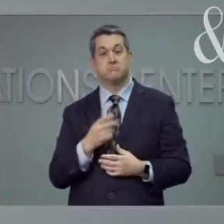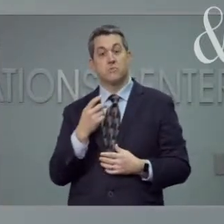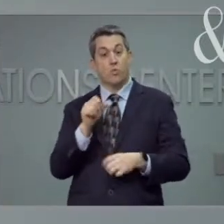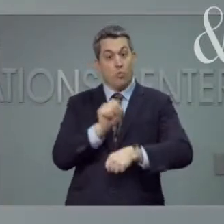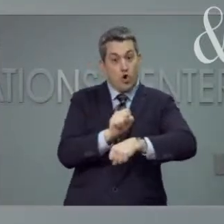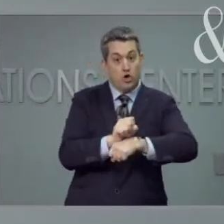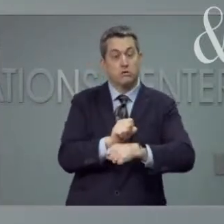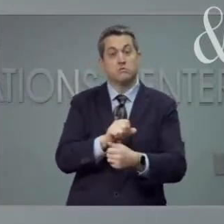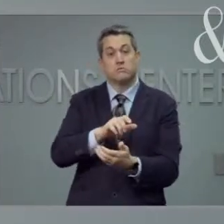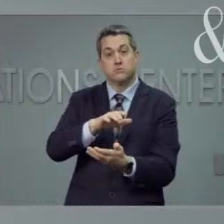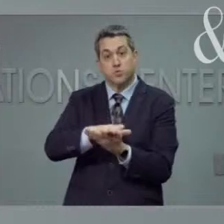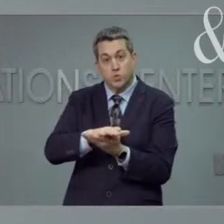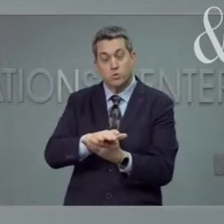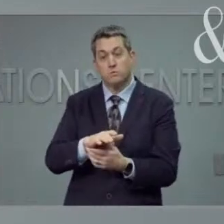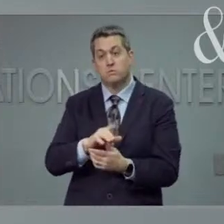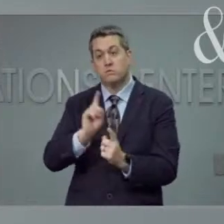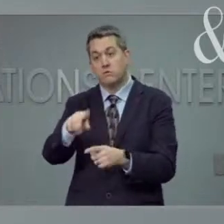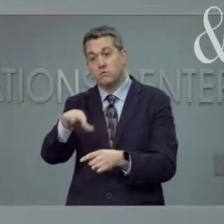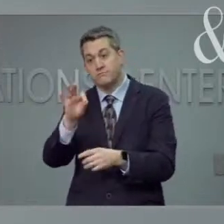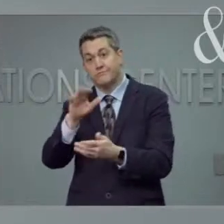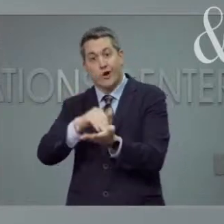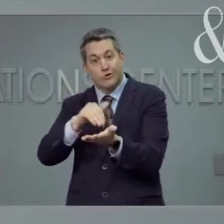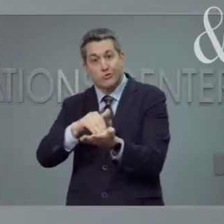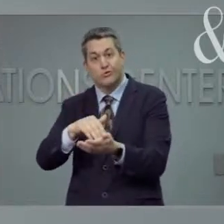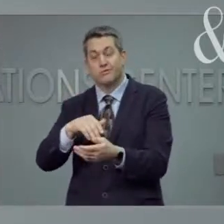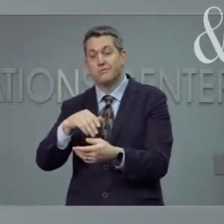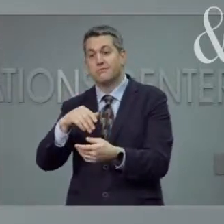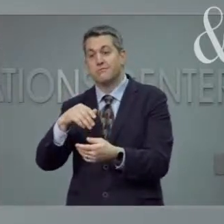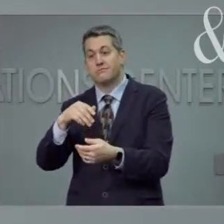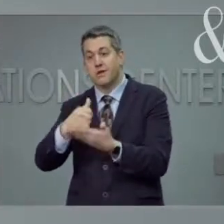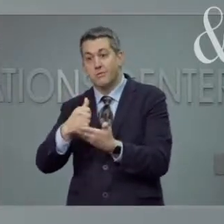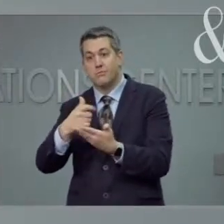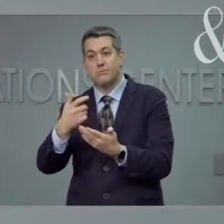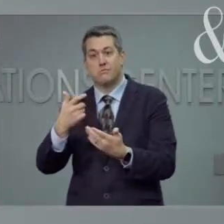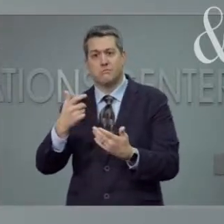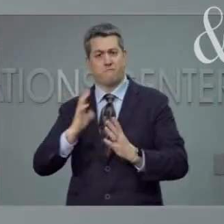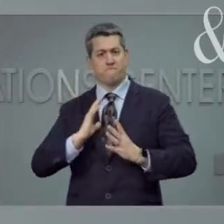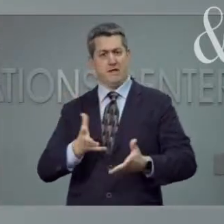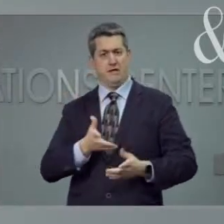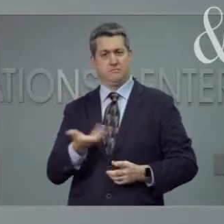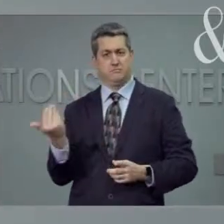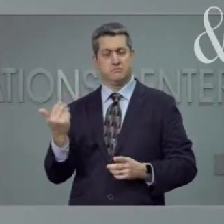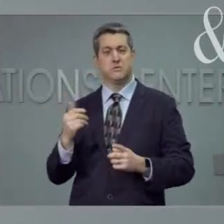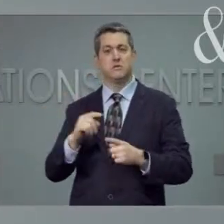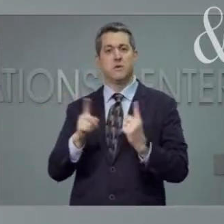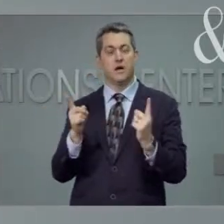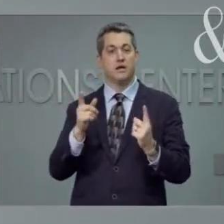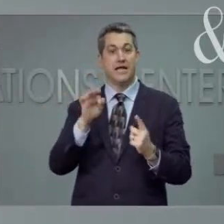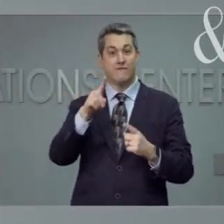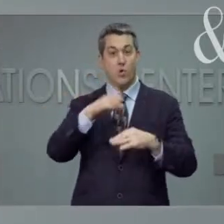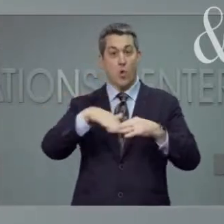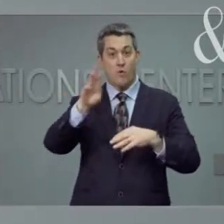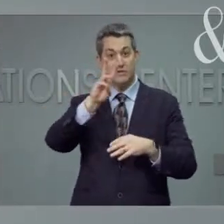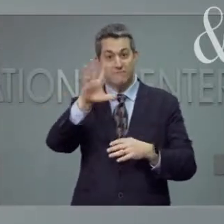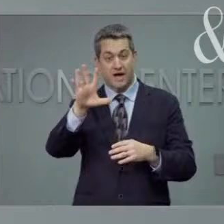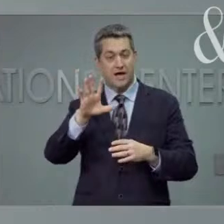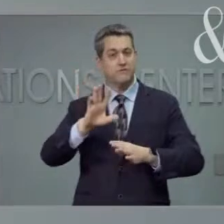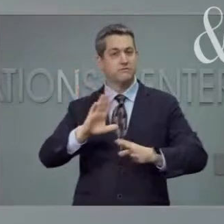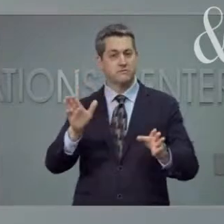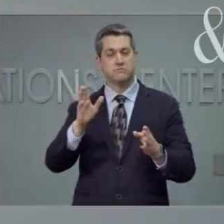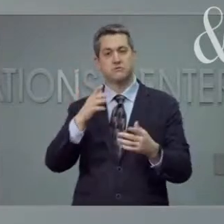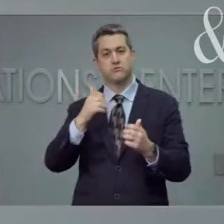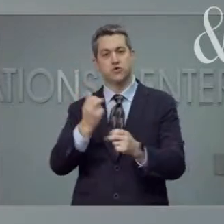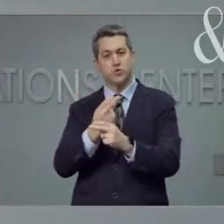work, going to get health care, going to school, getting groceries. And if you are over 65, please consider using delivery